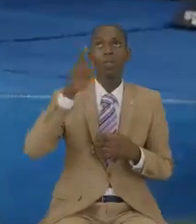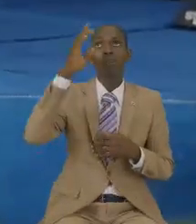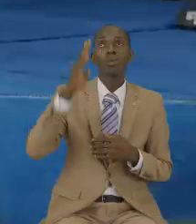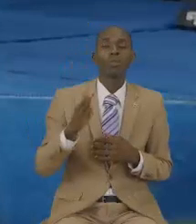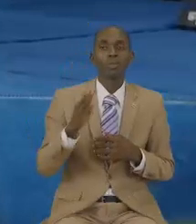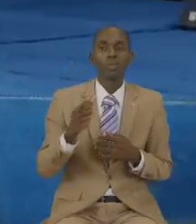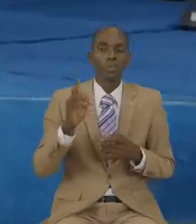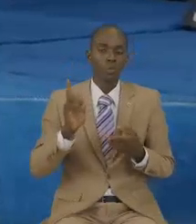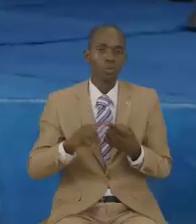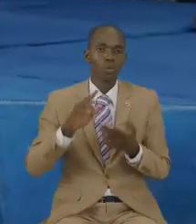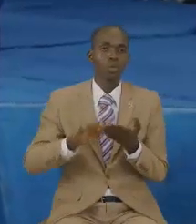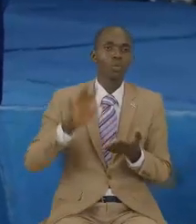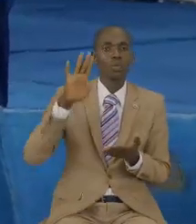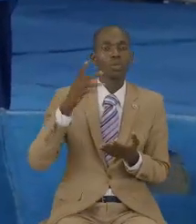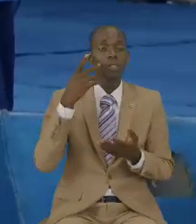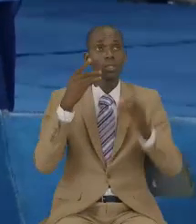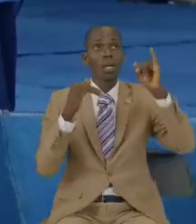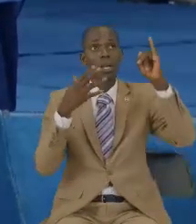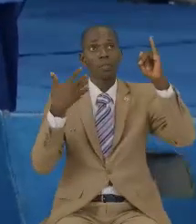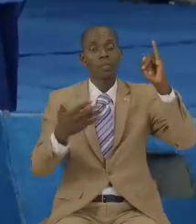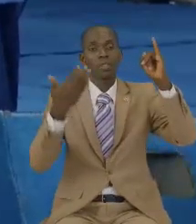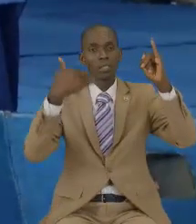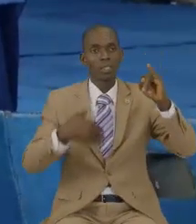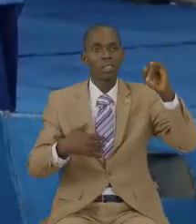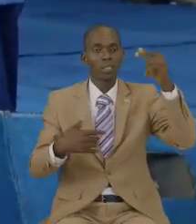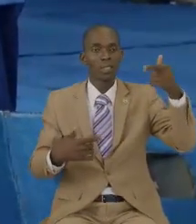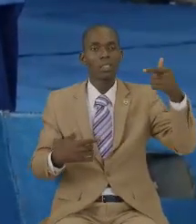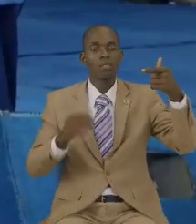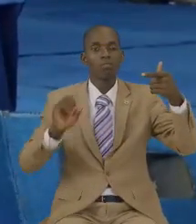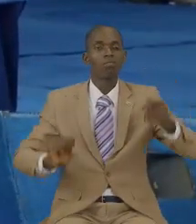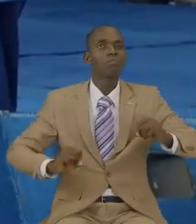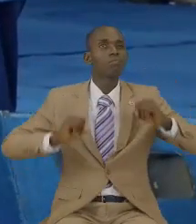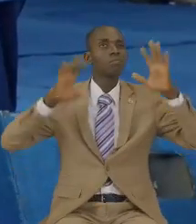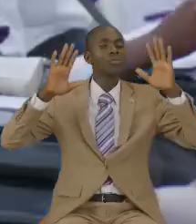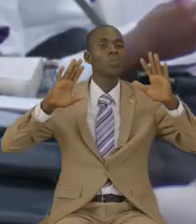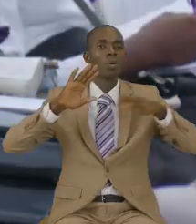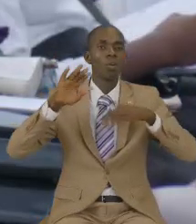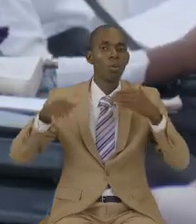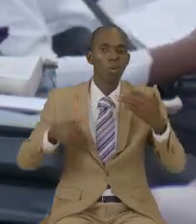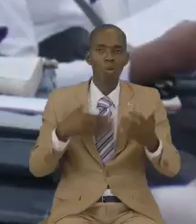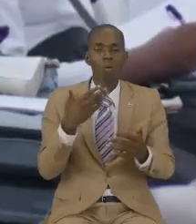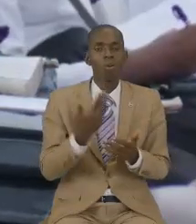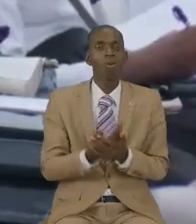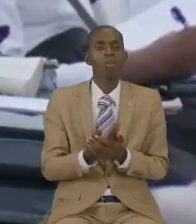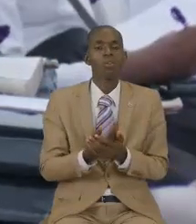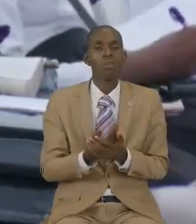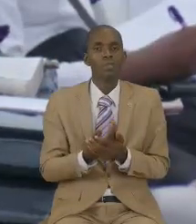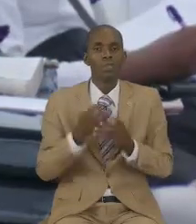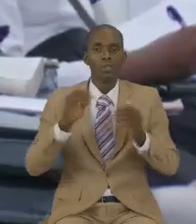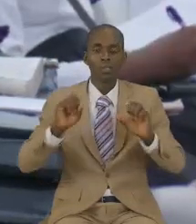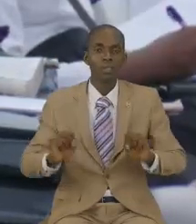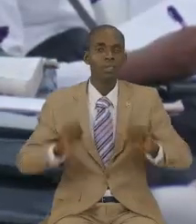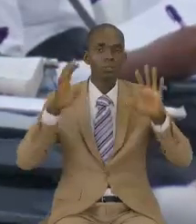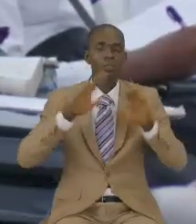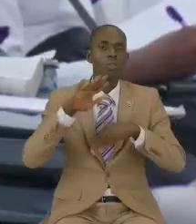He there is giving all of grace and glory. Giving all